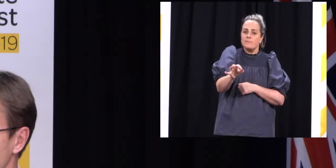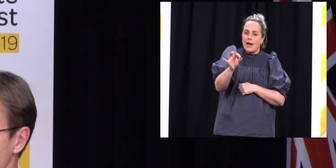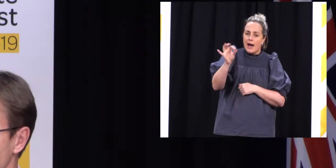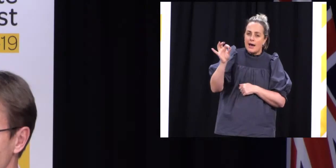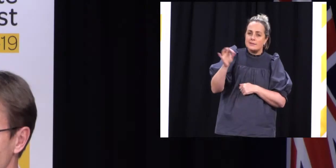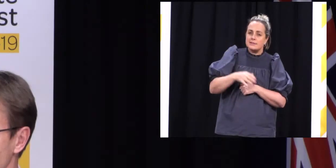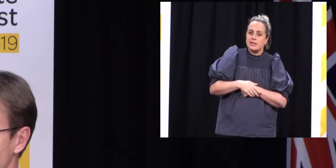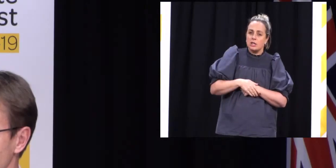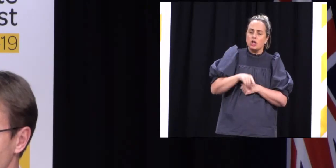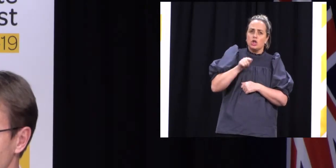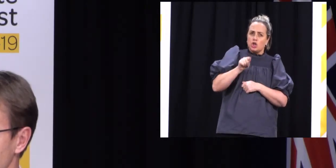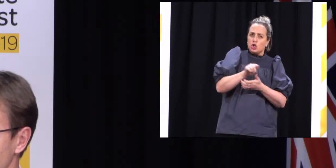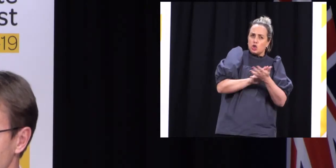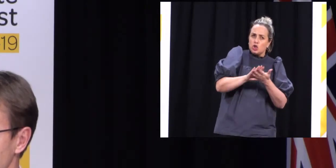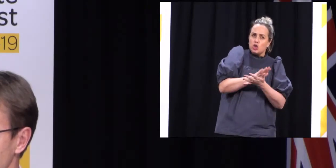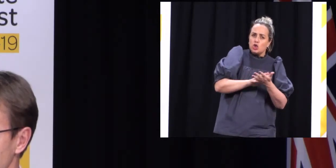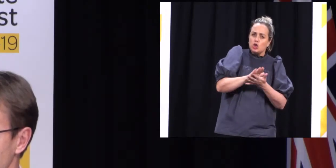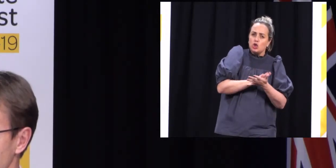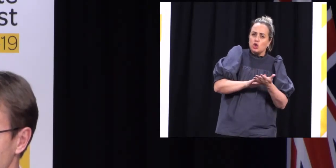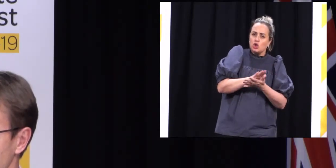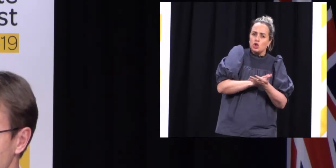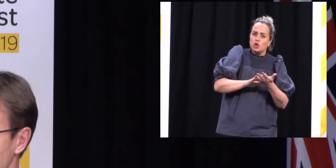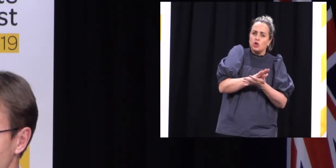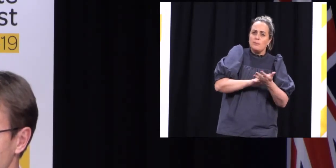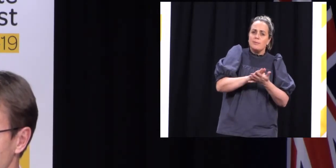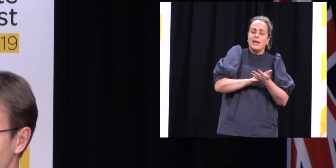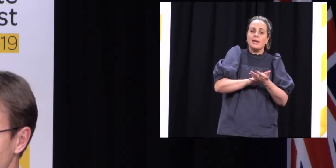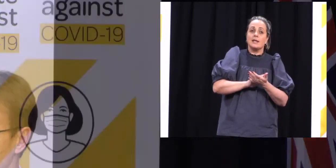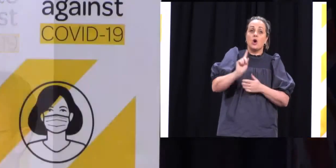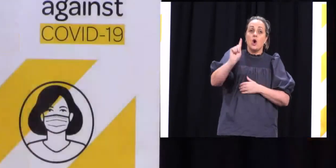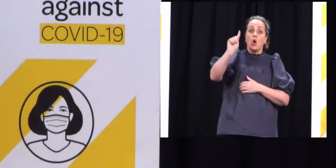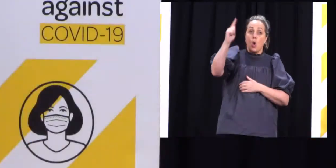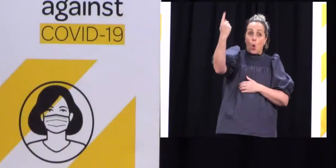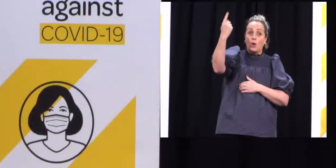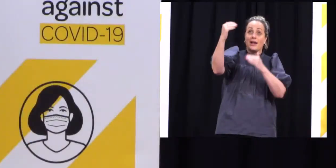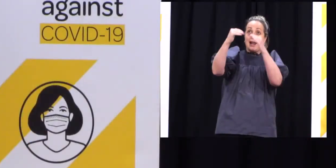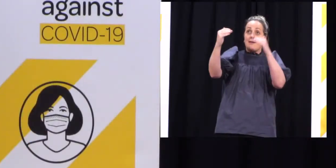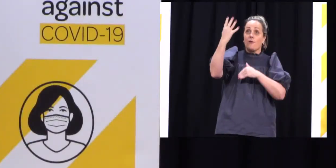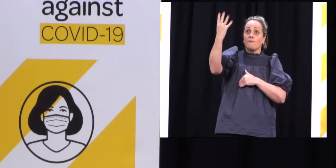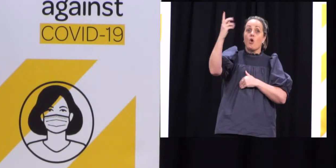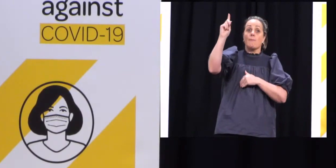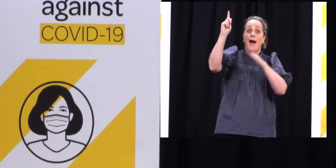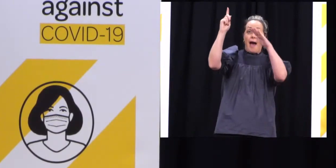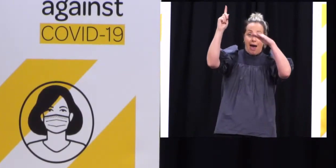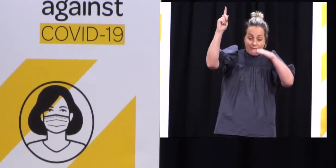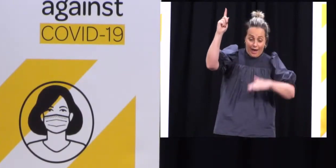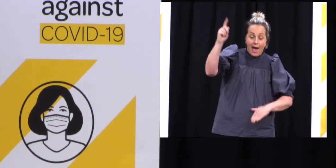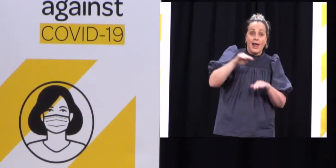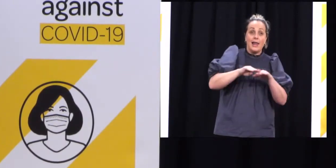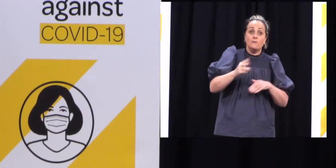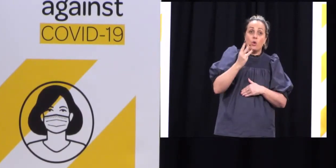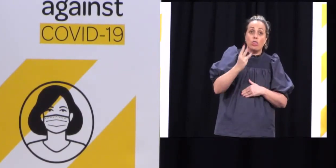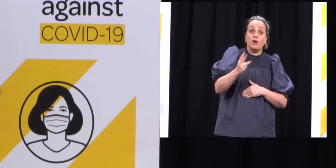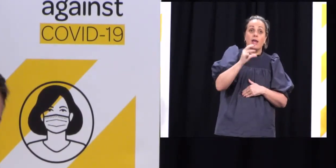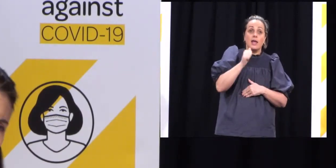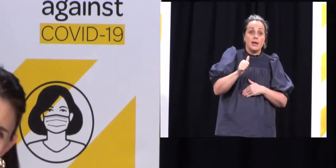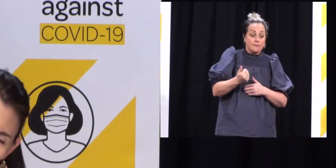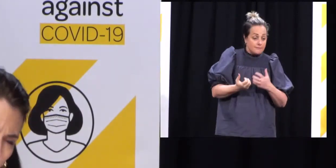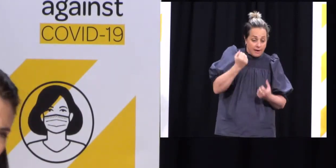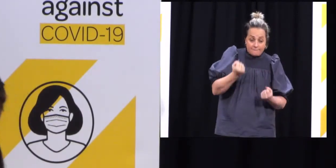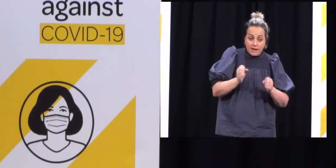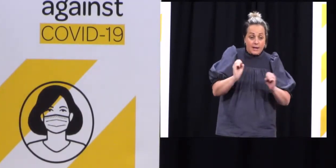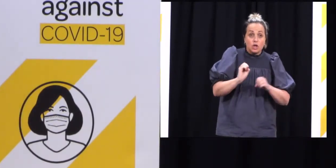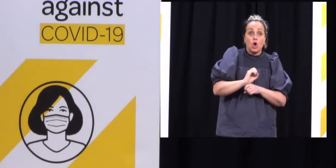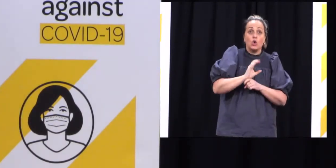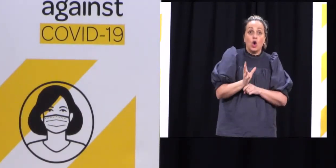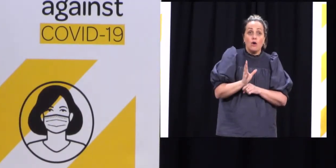that it's quite likely that all regions outside Auckland will move to level 3 if there are no unconnected cases from now until then,